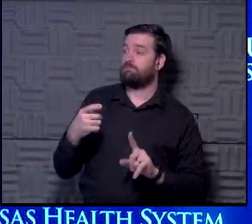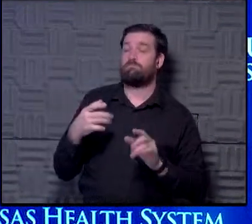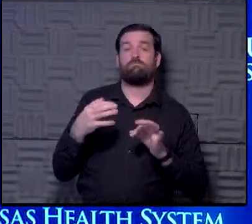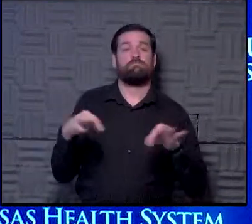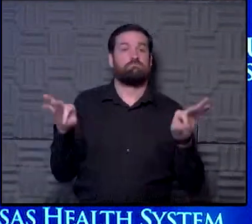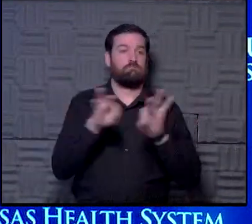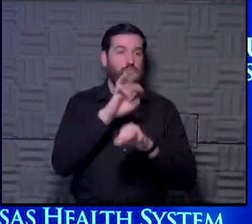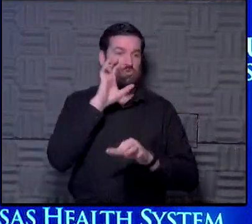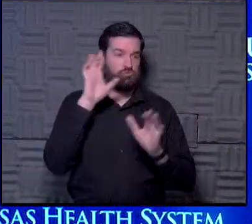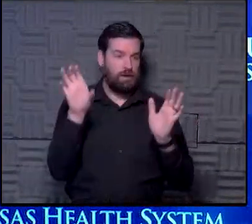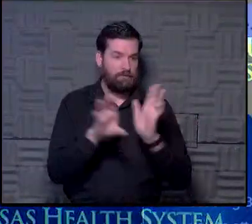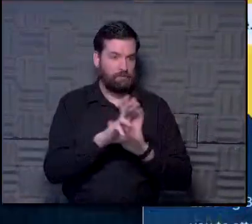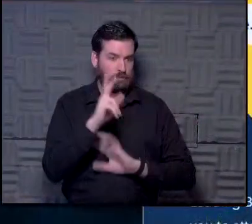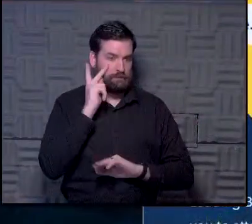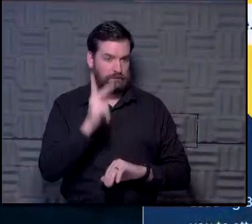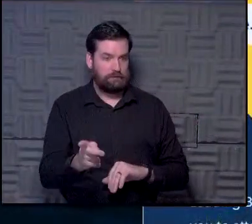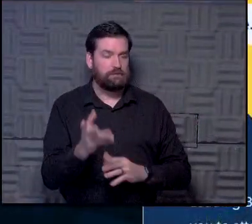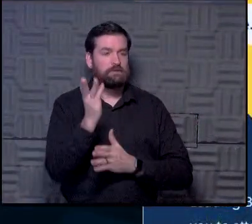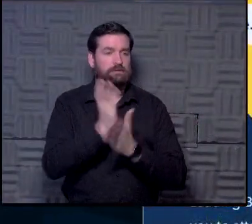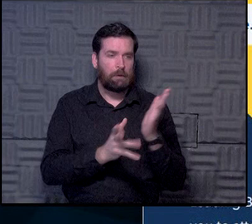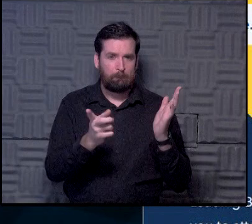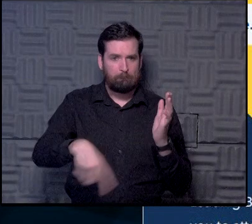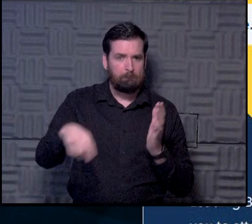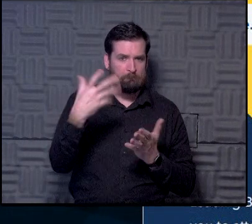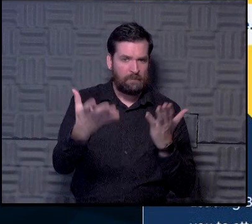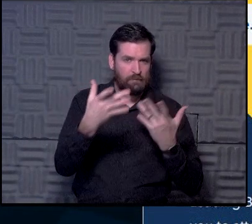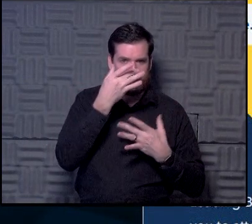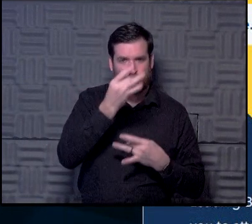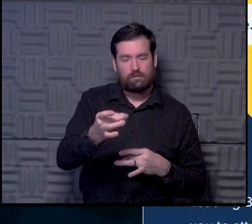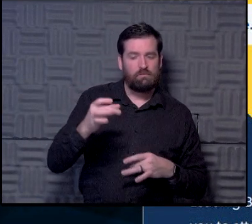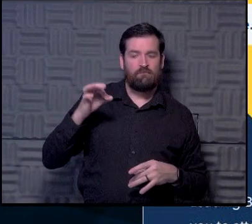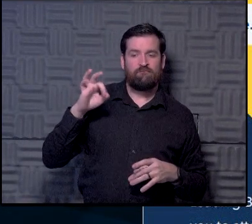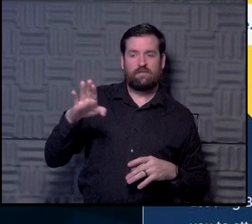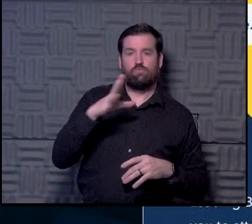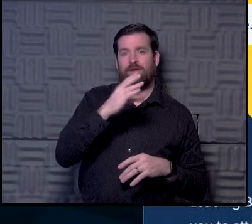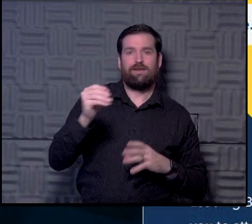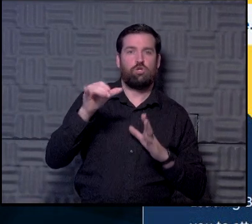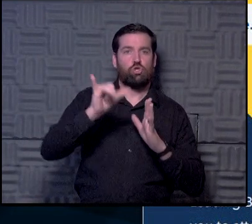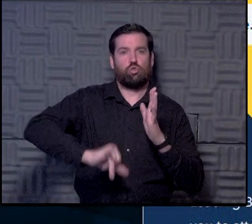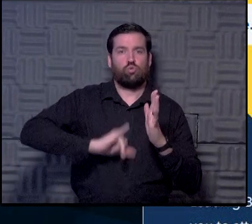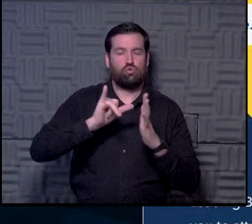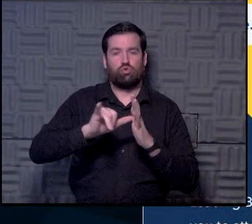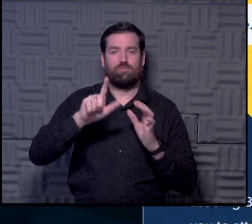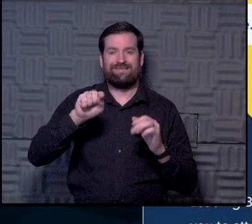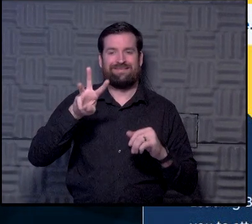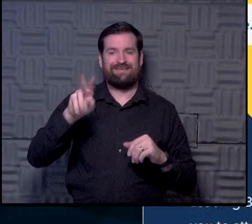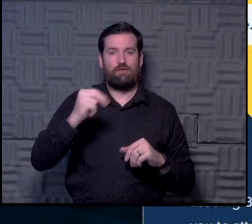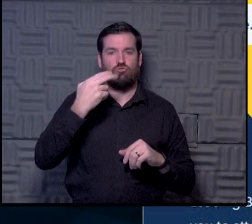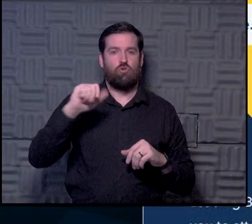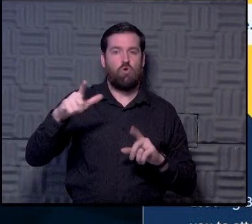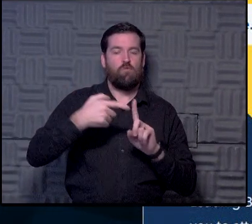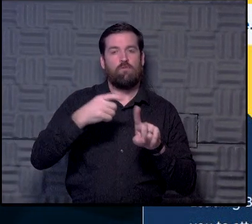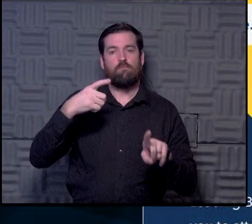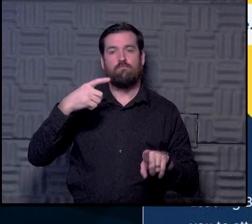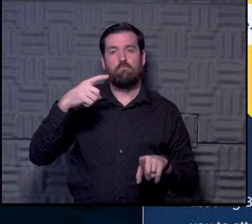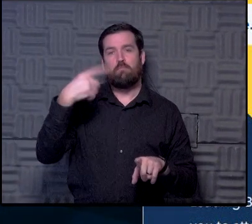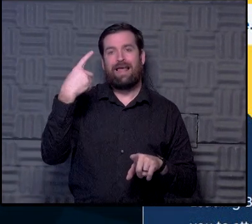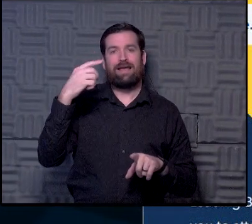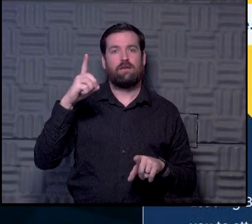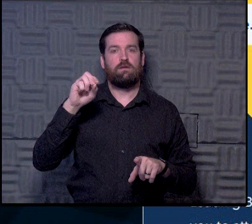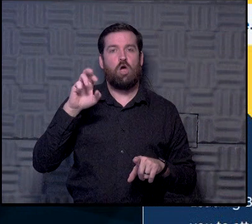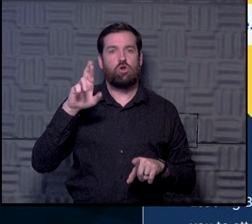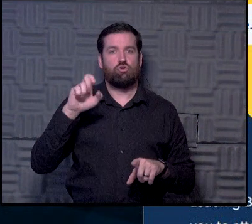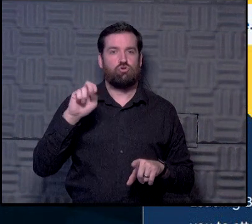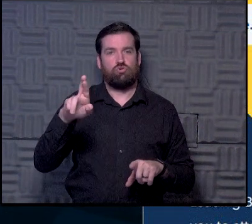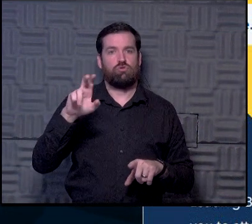important graphic for you to see. Some of you may be interested in a Facebook and YouTube town hall discussion tonight, sponsored by blackdoctor.org. It